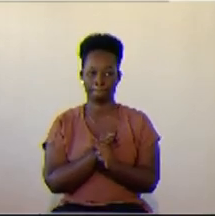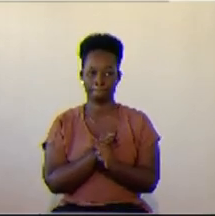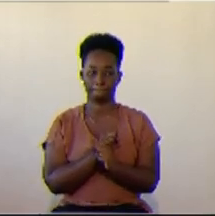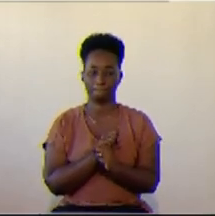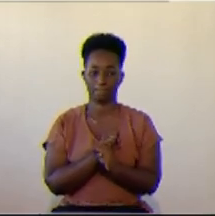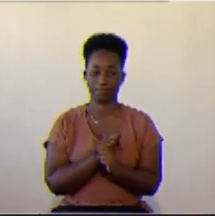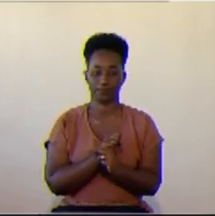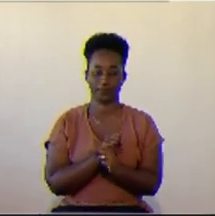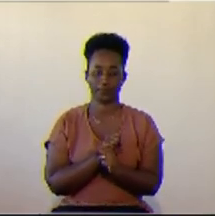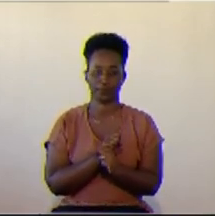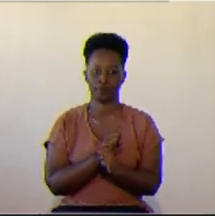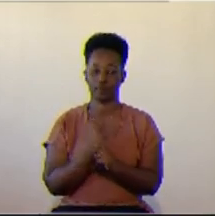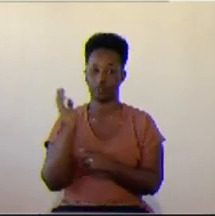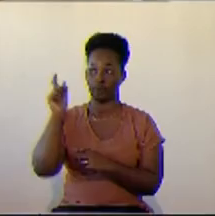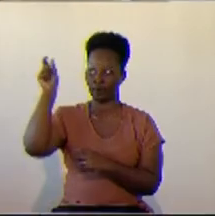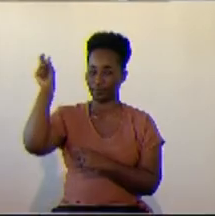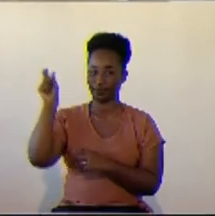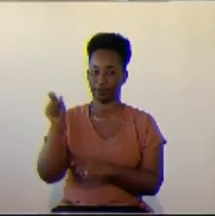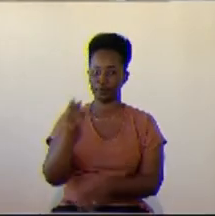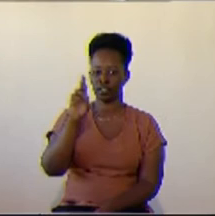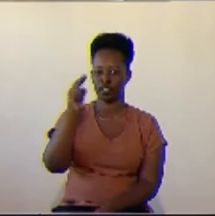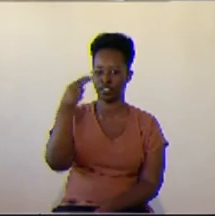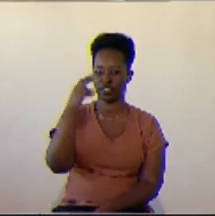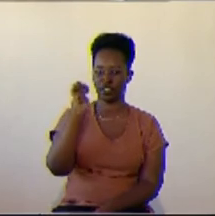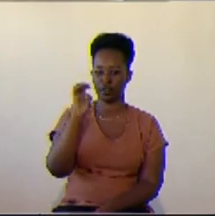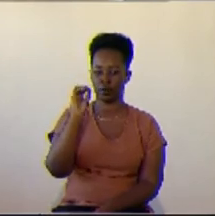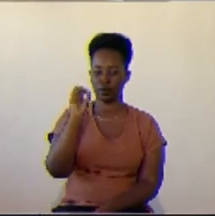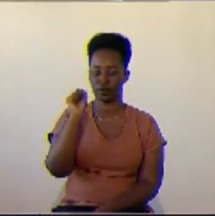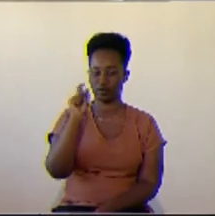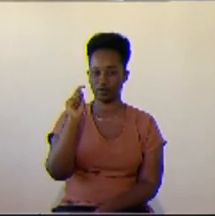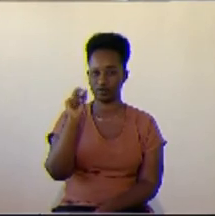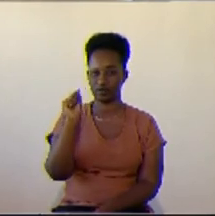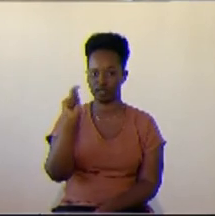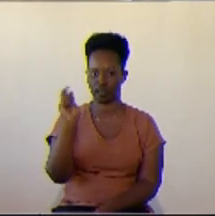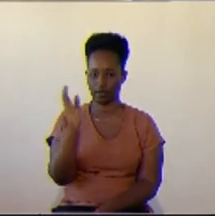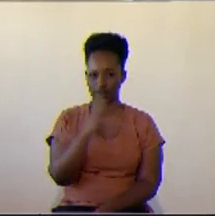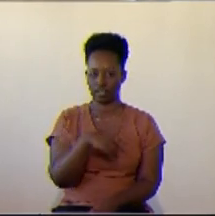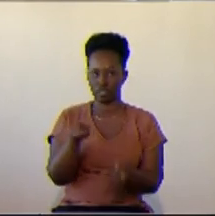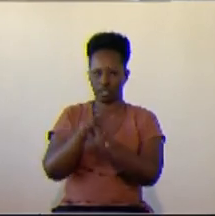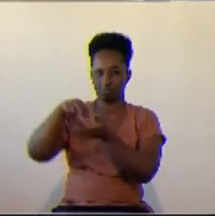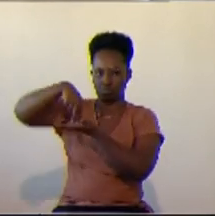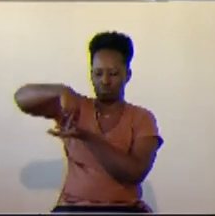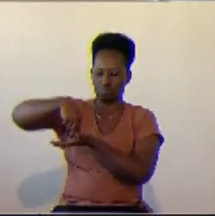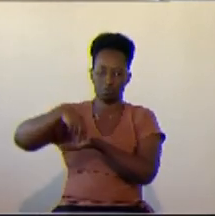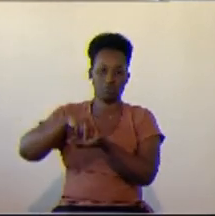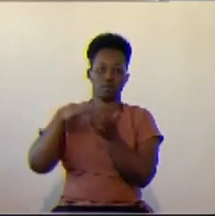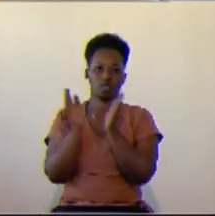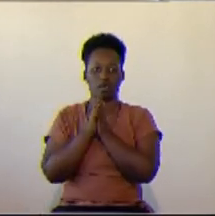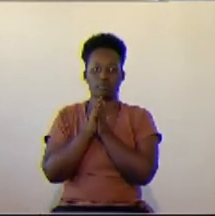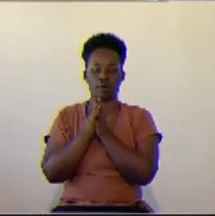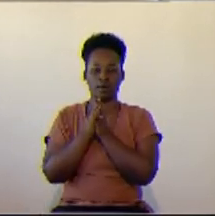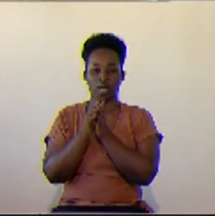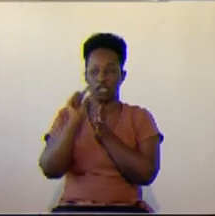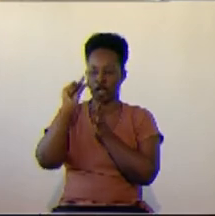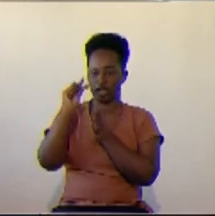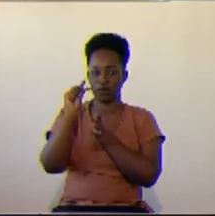This is a rheostat, you know it very well, a stand and a base. Sorry, not a rheostat. This is a retort